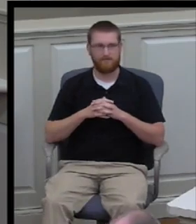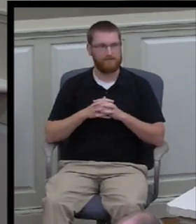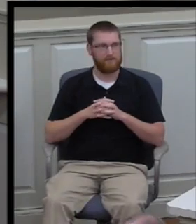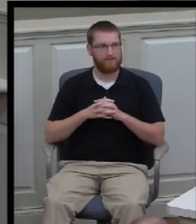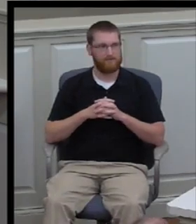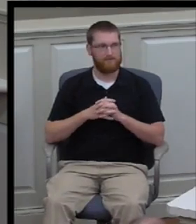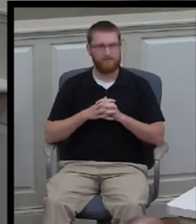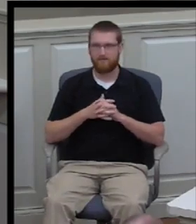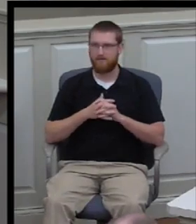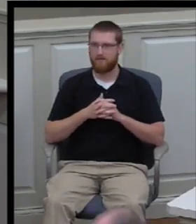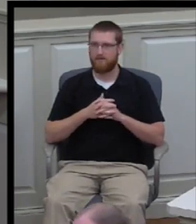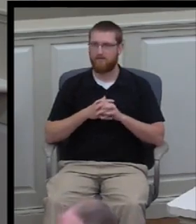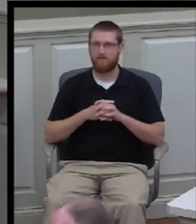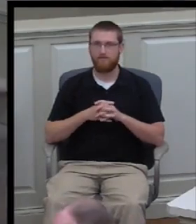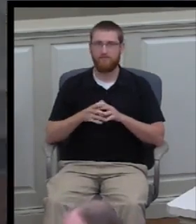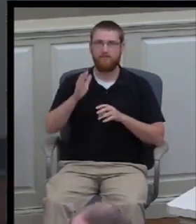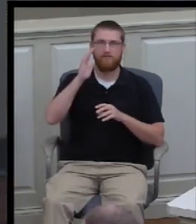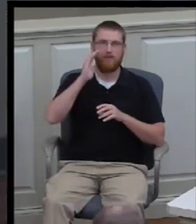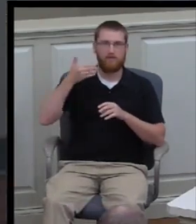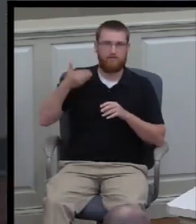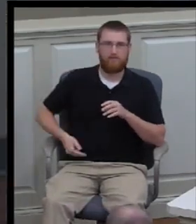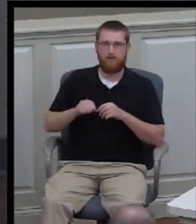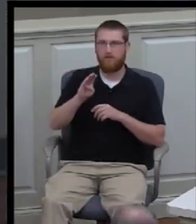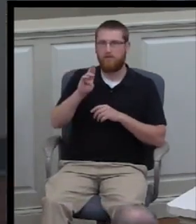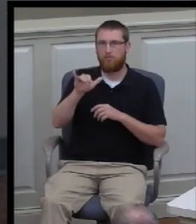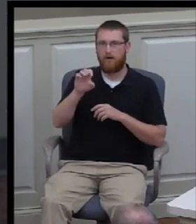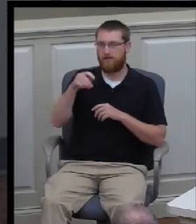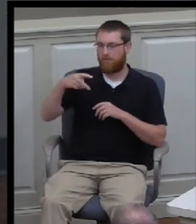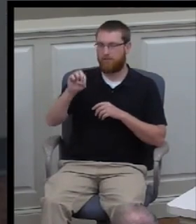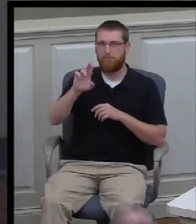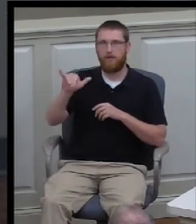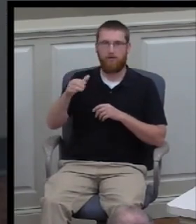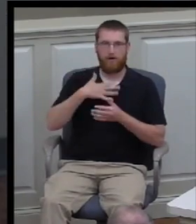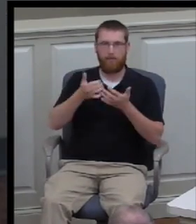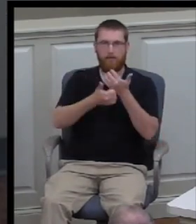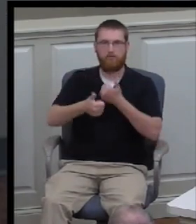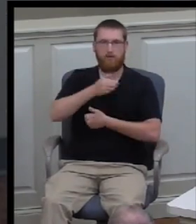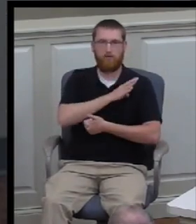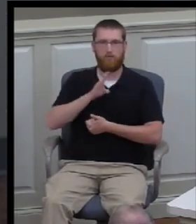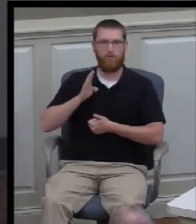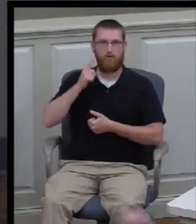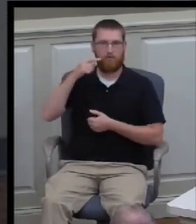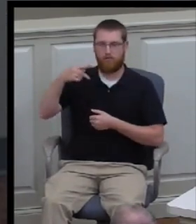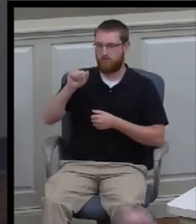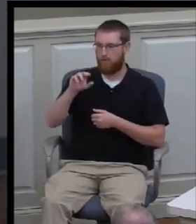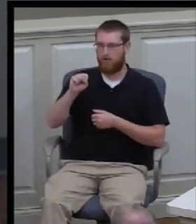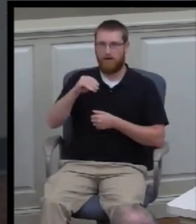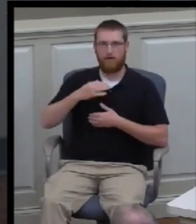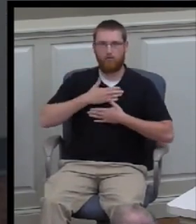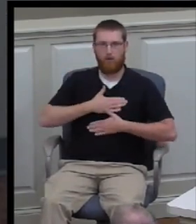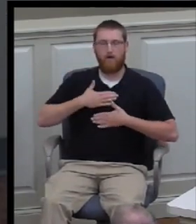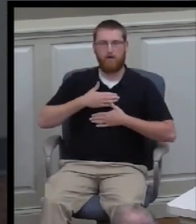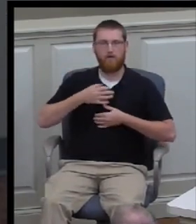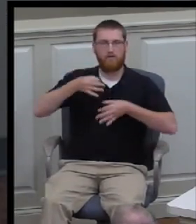Yes, sir. Thank you, Bryce. I'm Bryce Perry, as you all know. I'm the chairman of the board for Parks and Rec. We did come to our